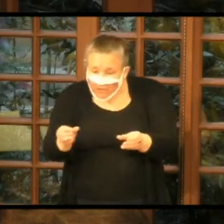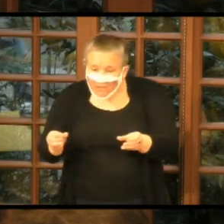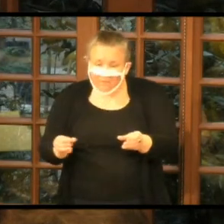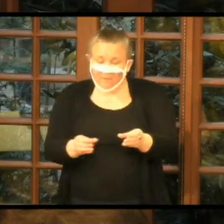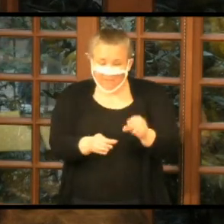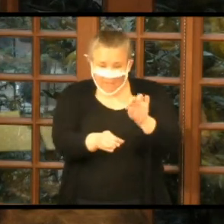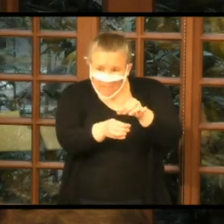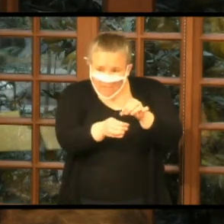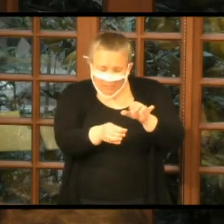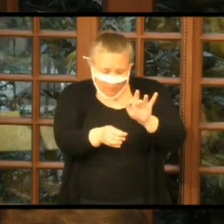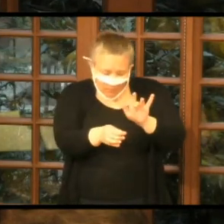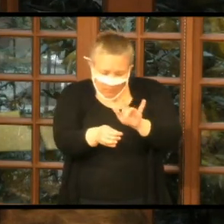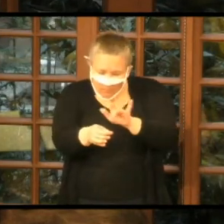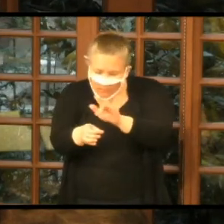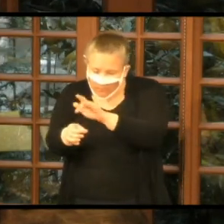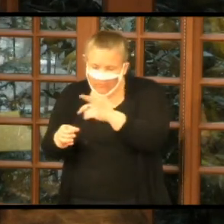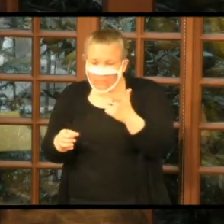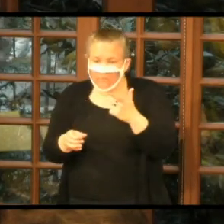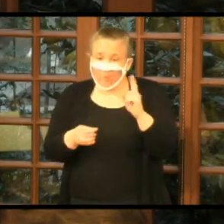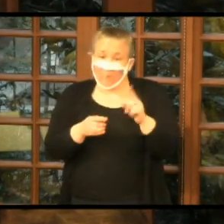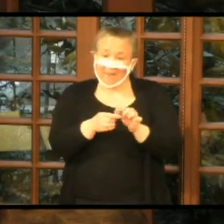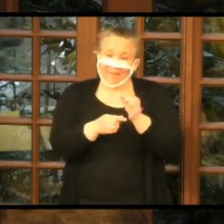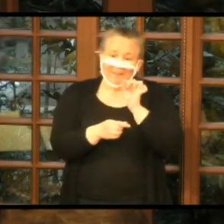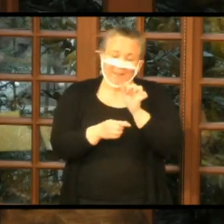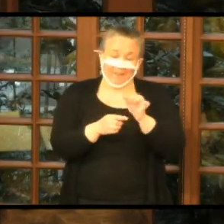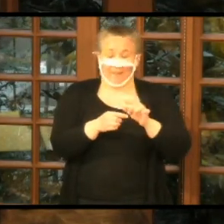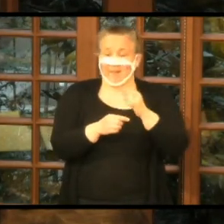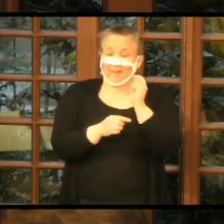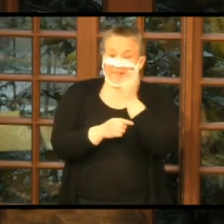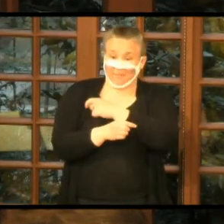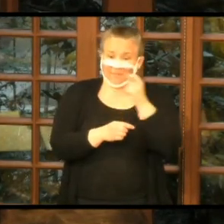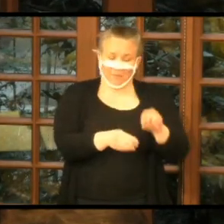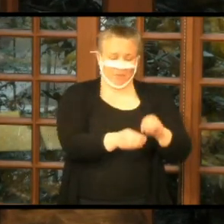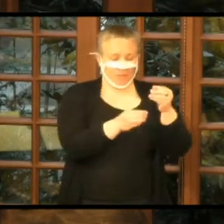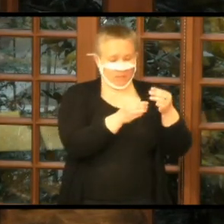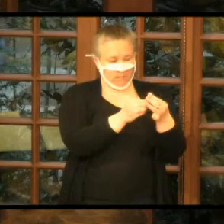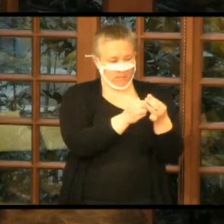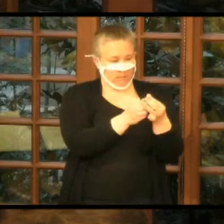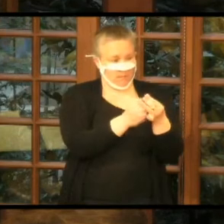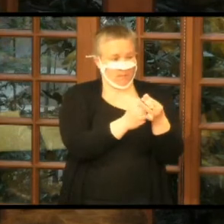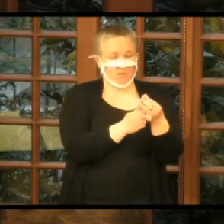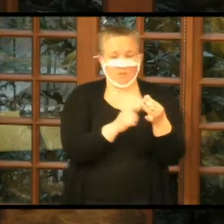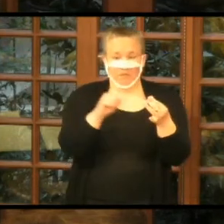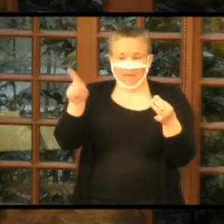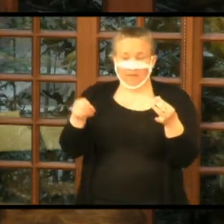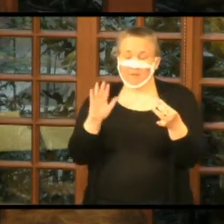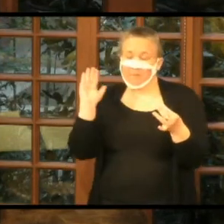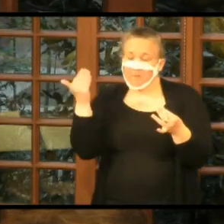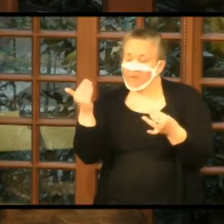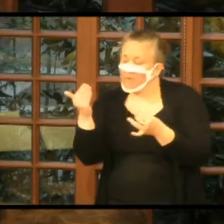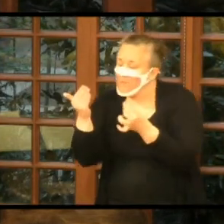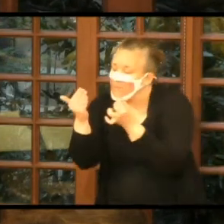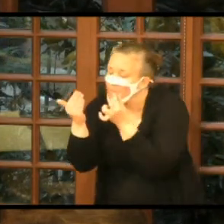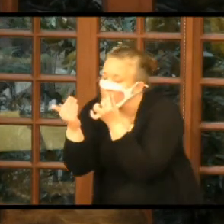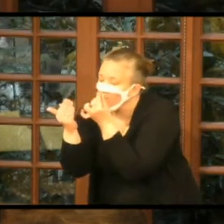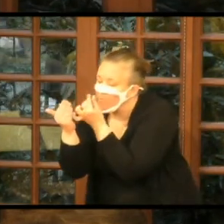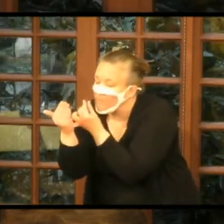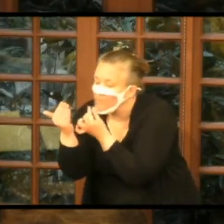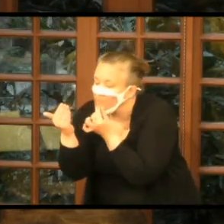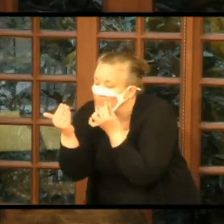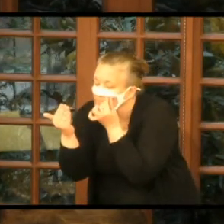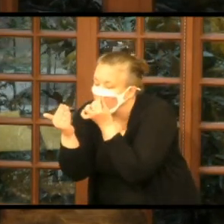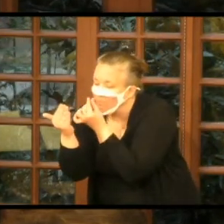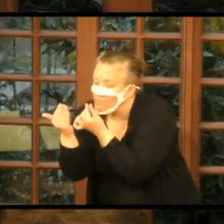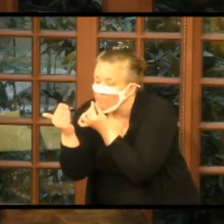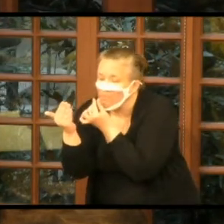stoppers. She uncapped a lipstick and twirled it free, then bent to a mirror and circled her mouth with wax.